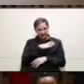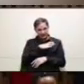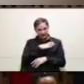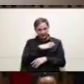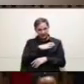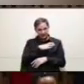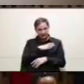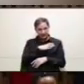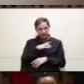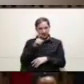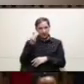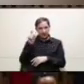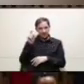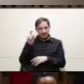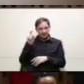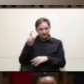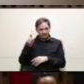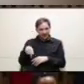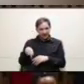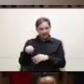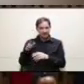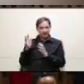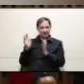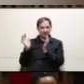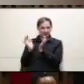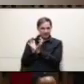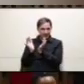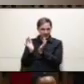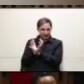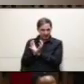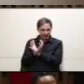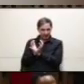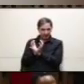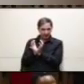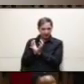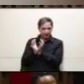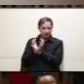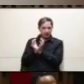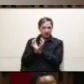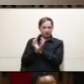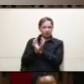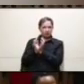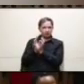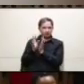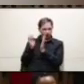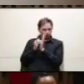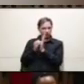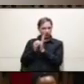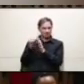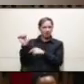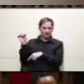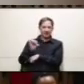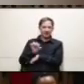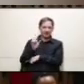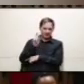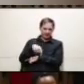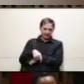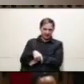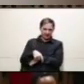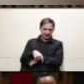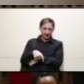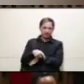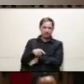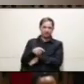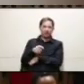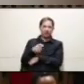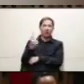to note, because they cannot change the outcome, to note that you have to come back. And